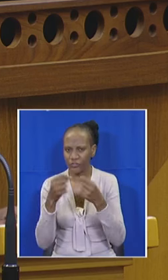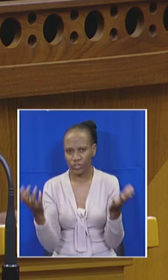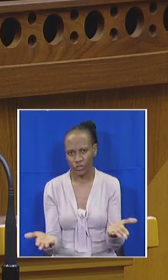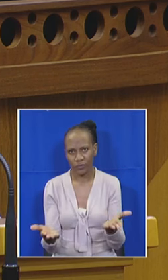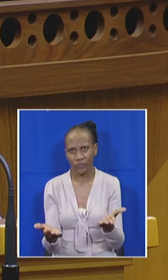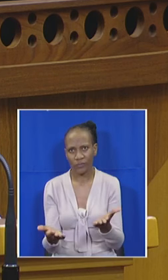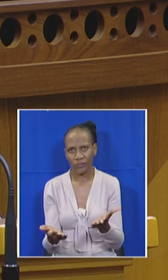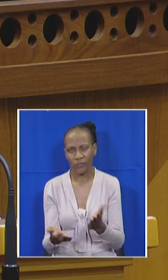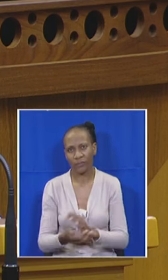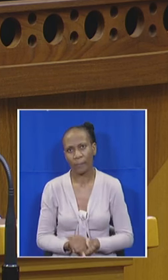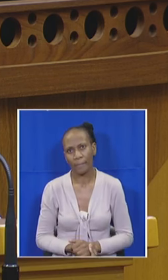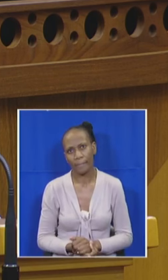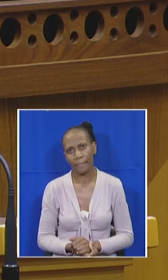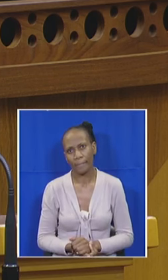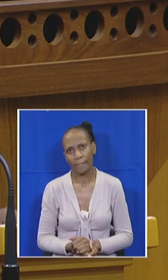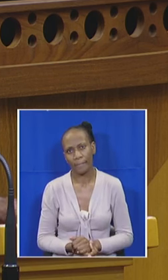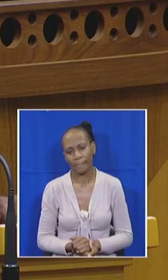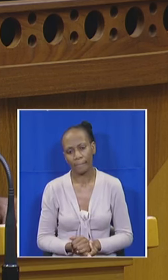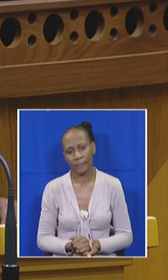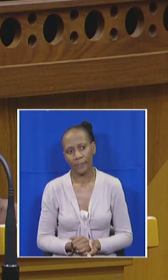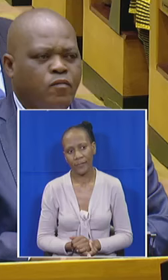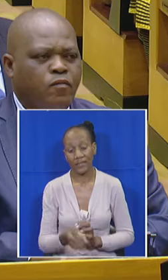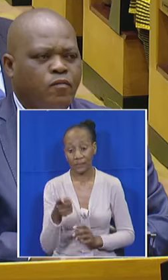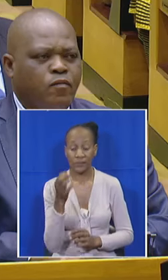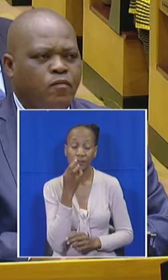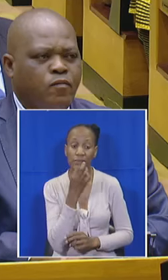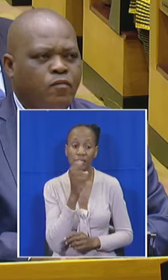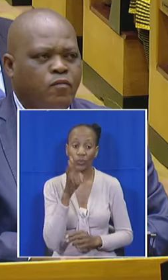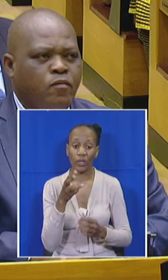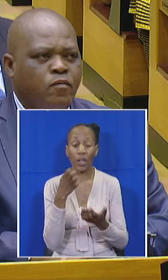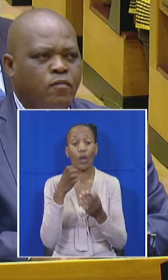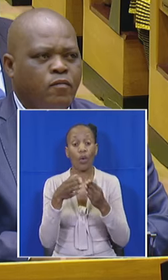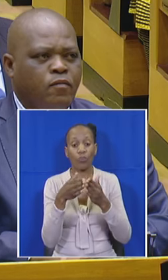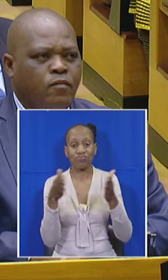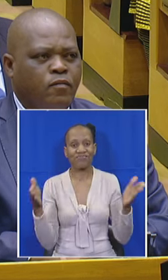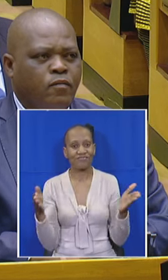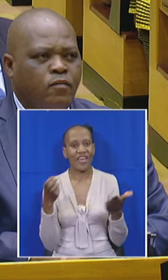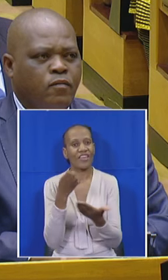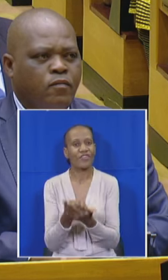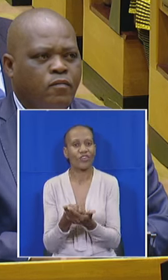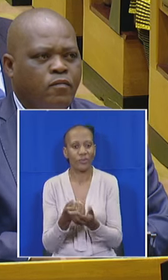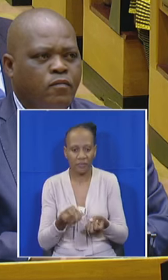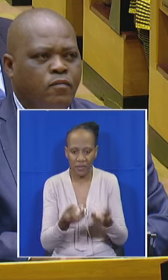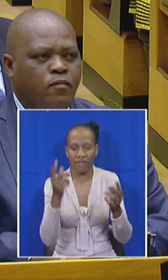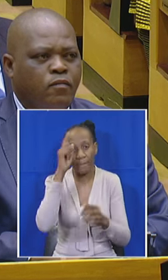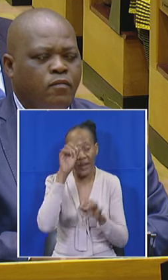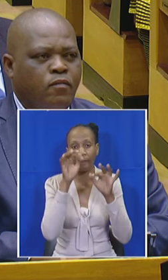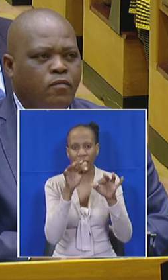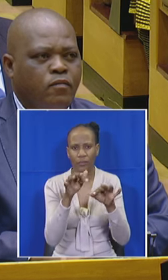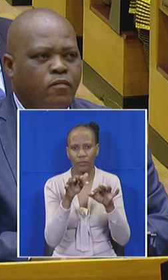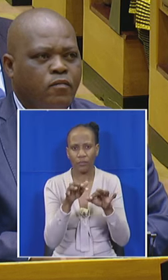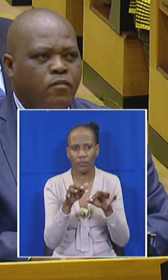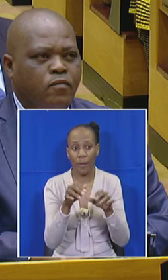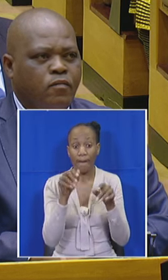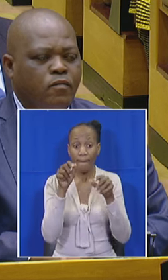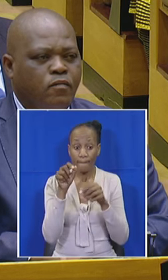Bevula umnotho, bevulela abamnyama, ababeshiwe ngaphandle